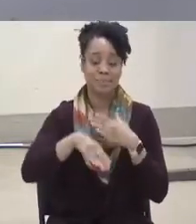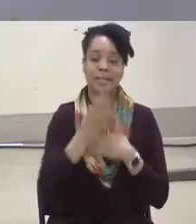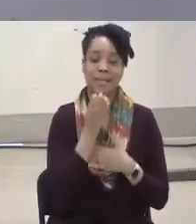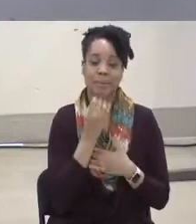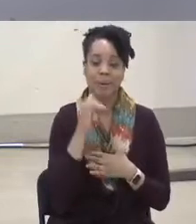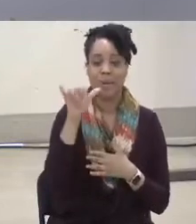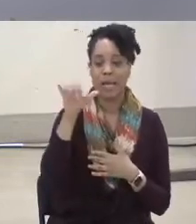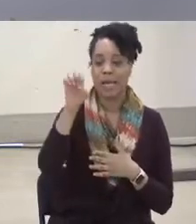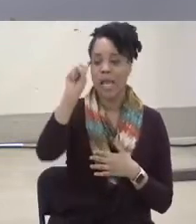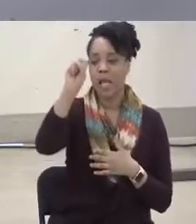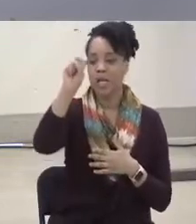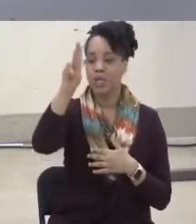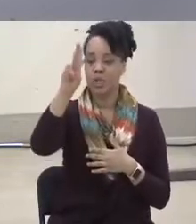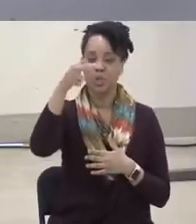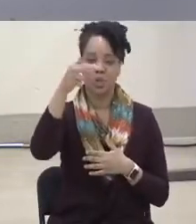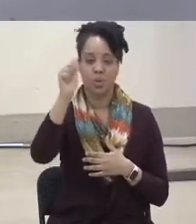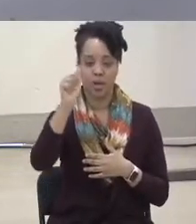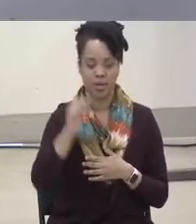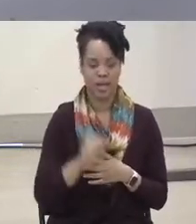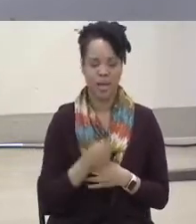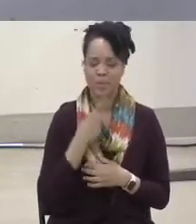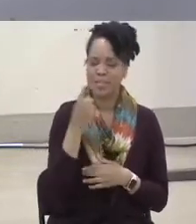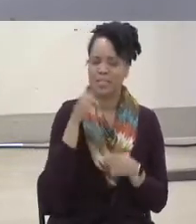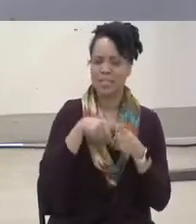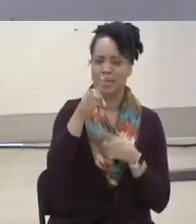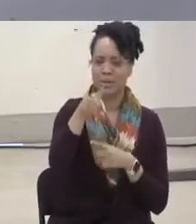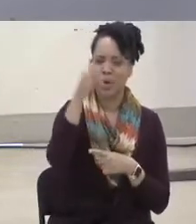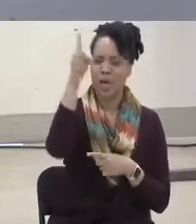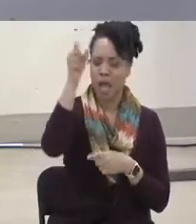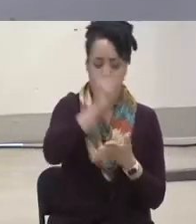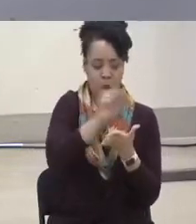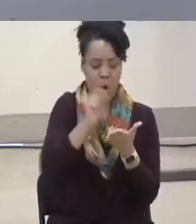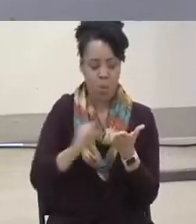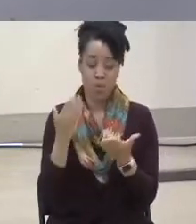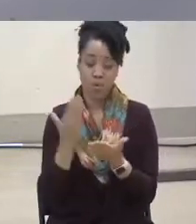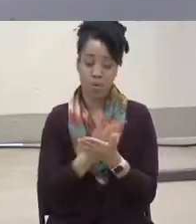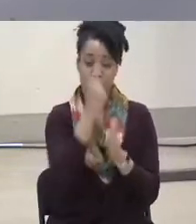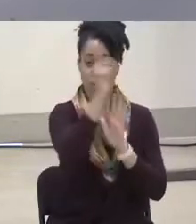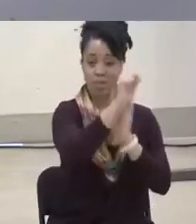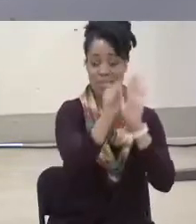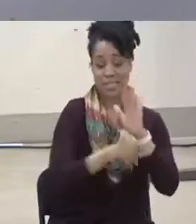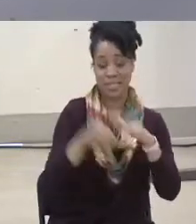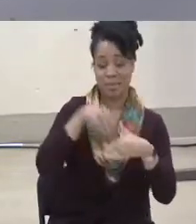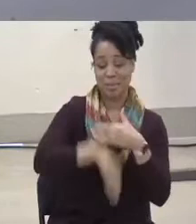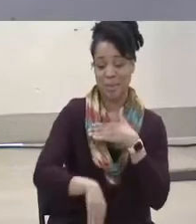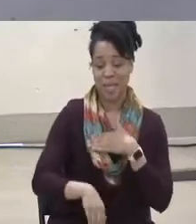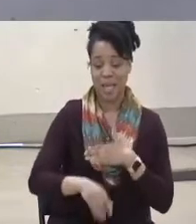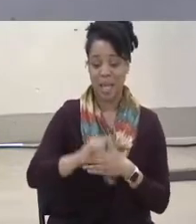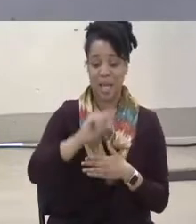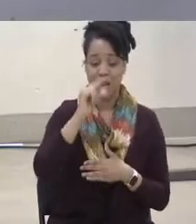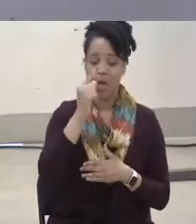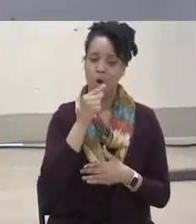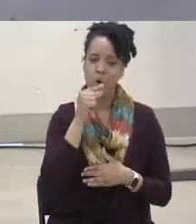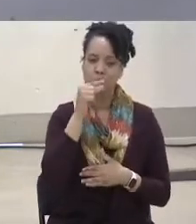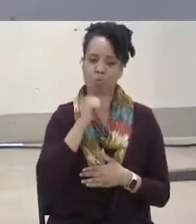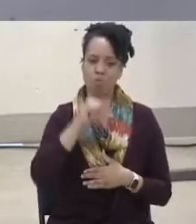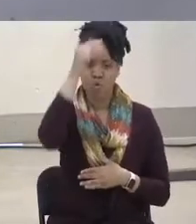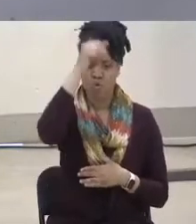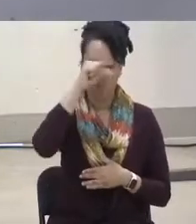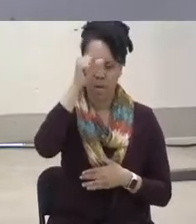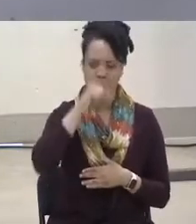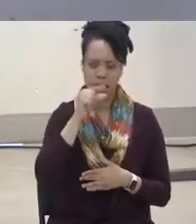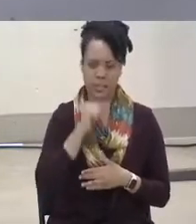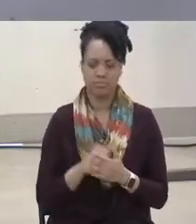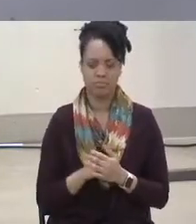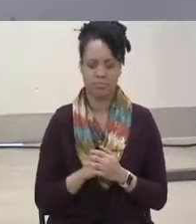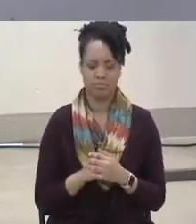nombre de él en hebreo, Jesús, I will say to you, he wrote the New Testament in Greek. quiero decirte que él escribió el Nuevo Testamento